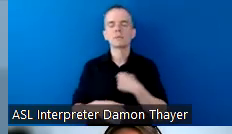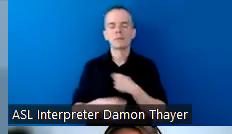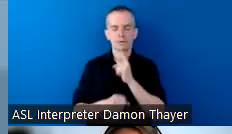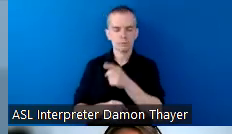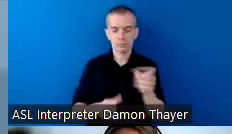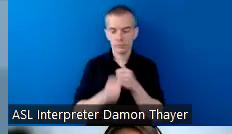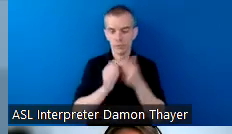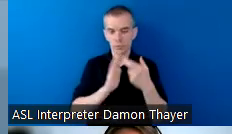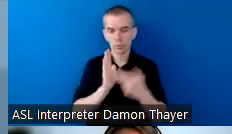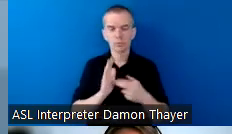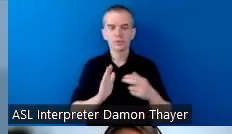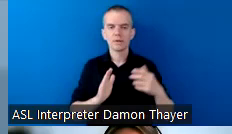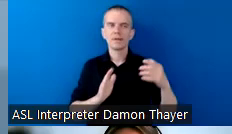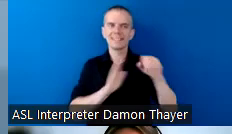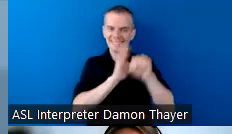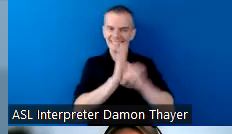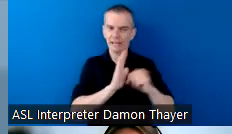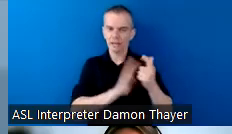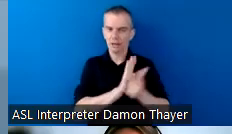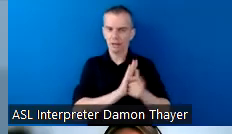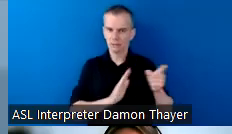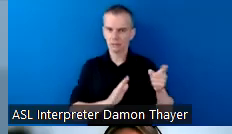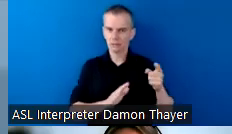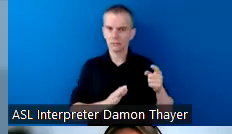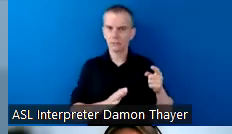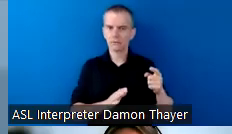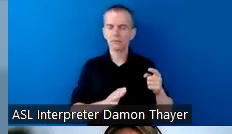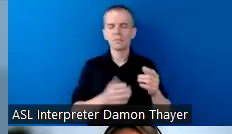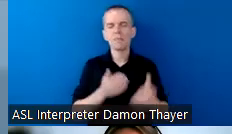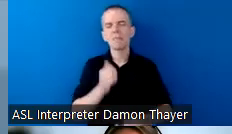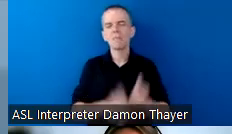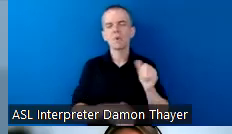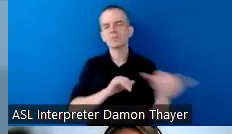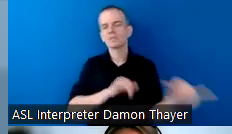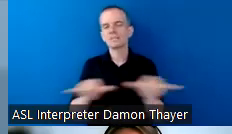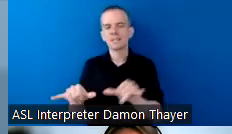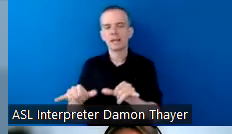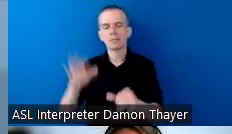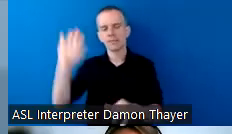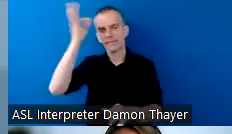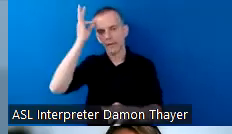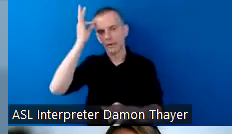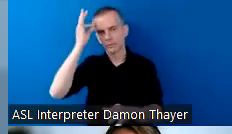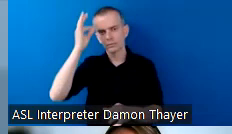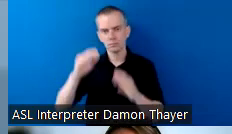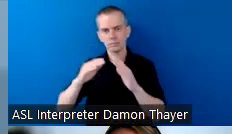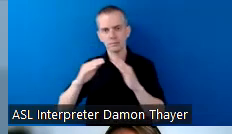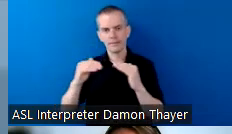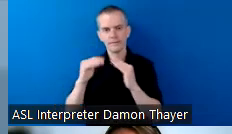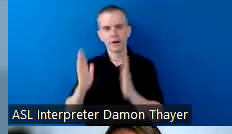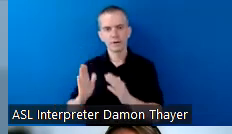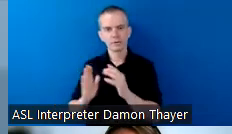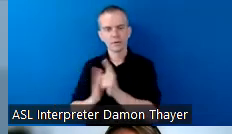the state fair housing laws, which are substantially equivalent to the Federal Fair Housing Act. Those state laws are found